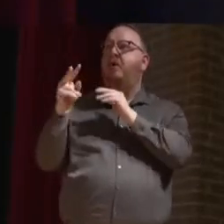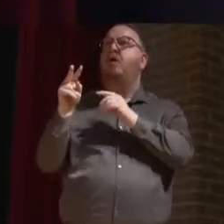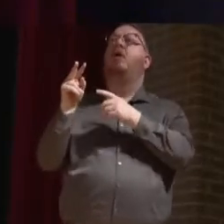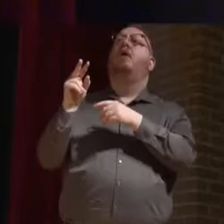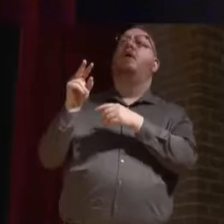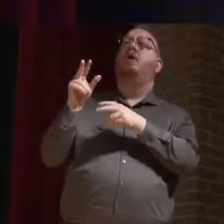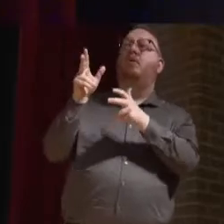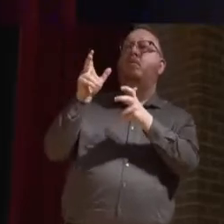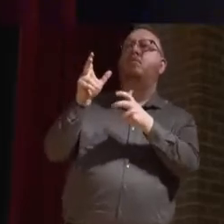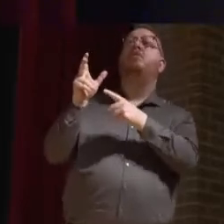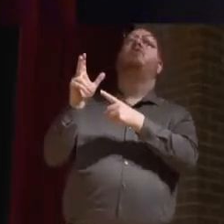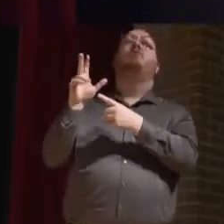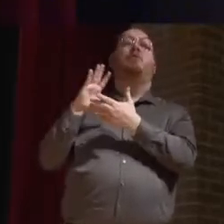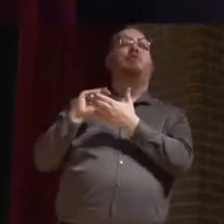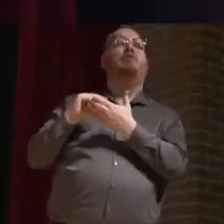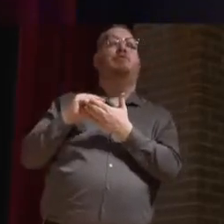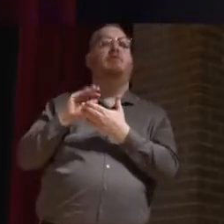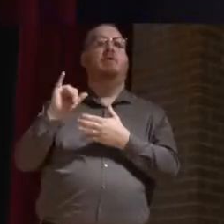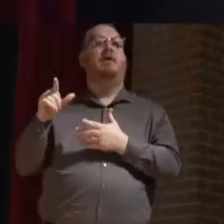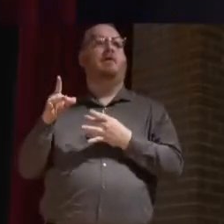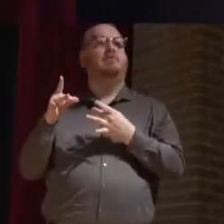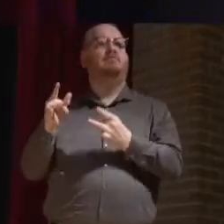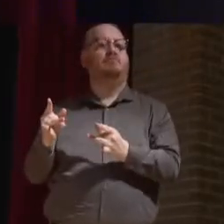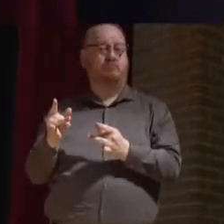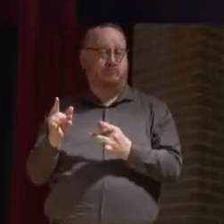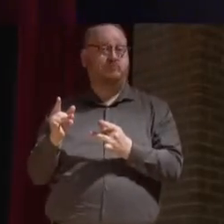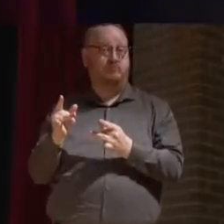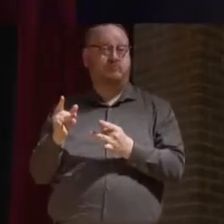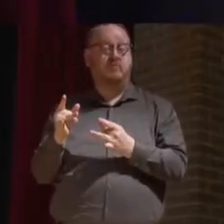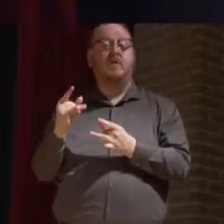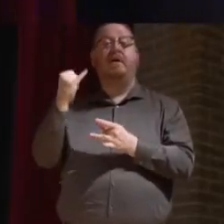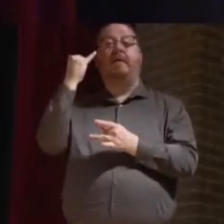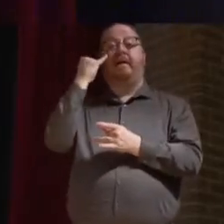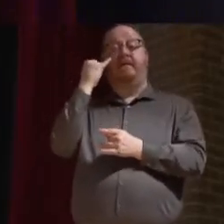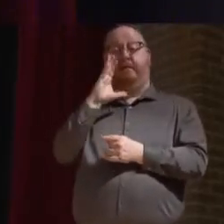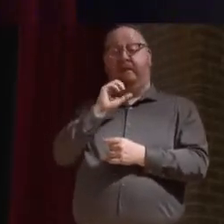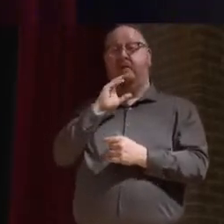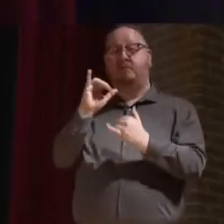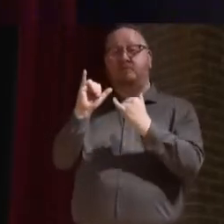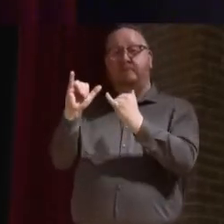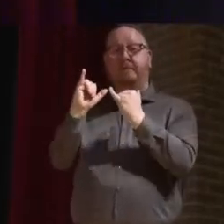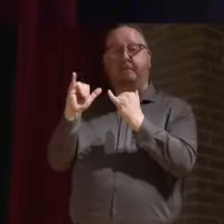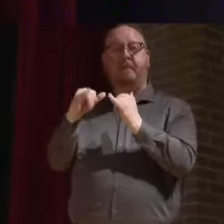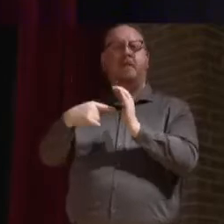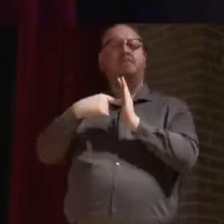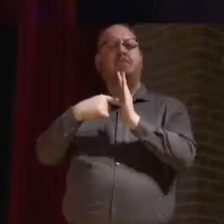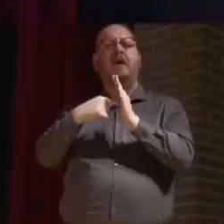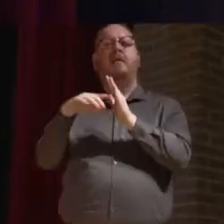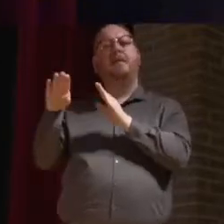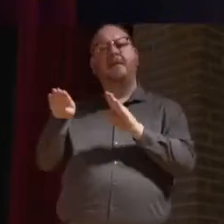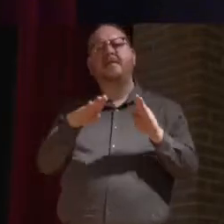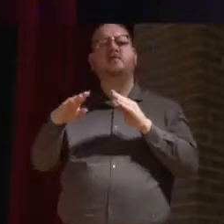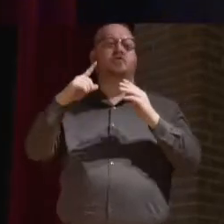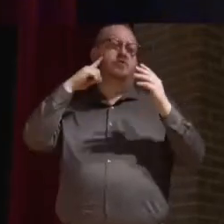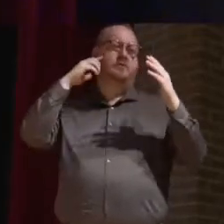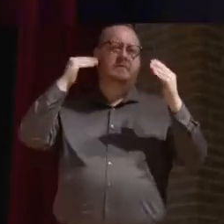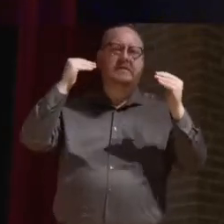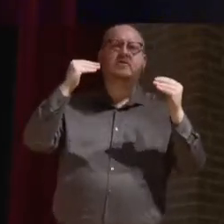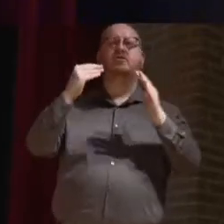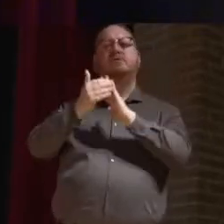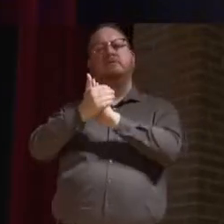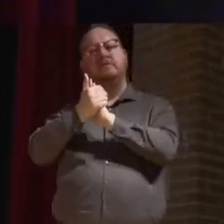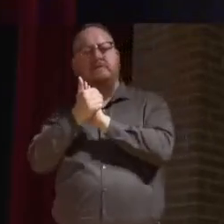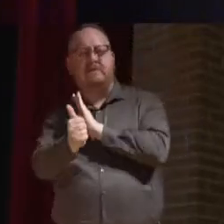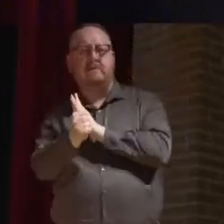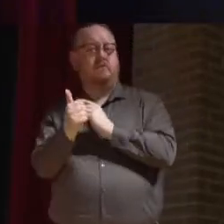really impactful. And so then you've got somebody kind of the same age modeling those behaviors, modeling the expectations, modeling the skill,